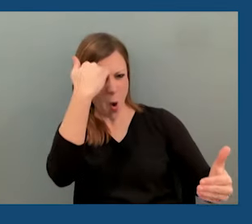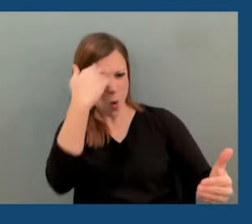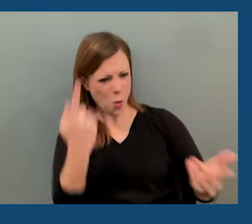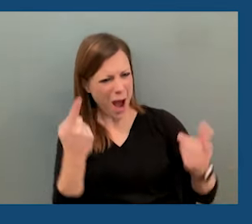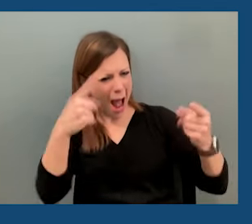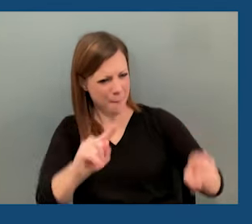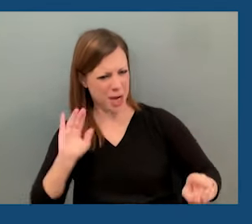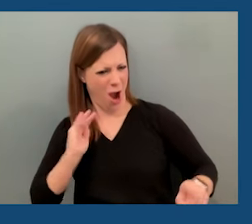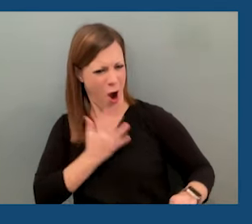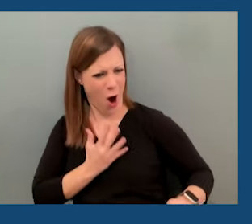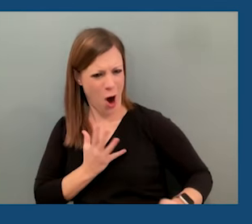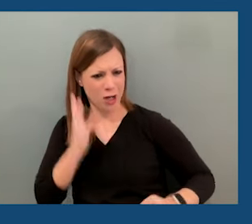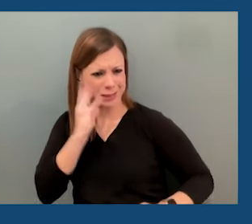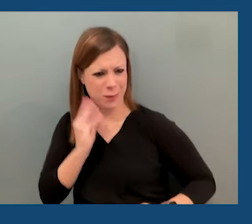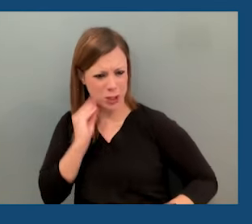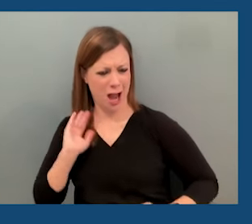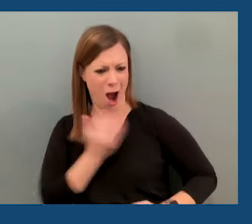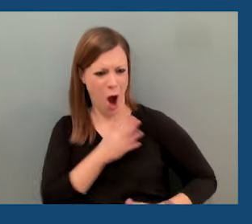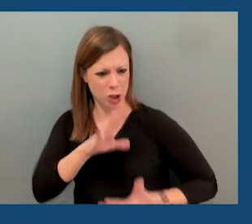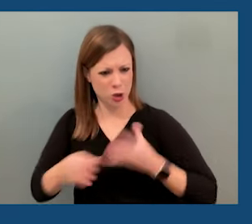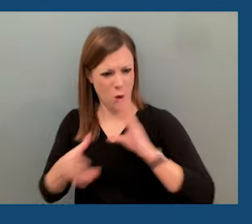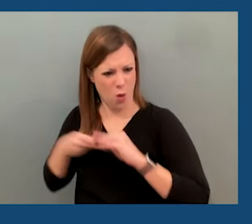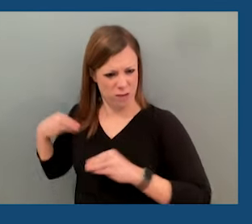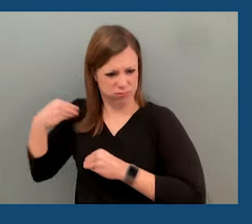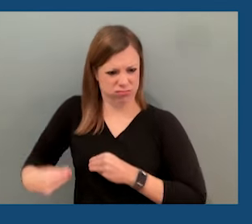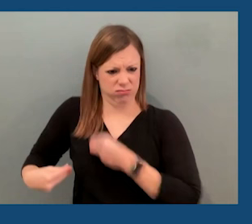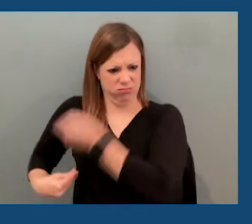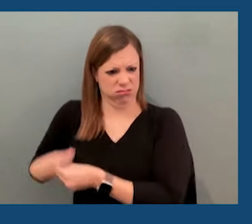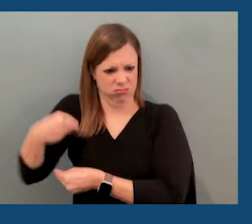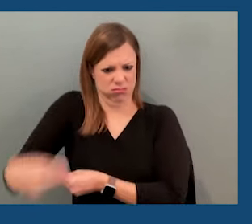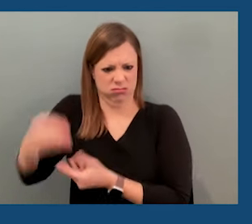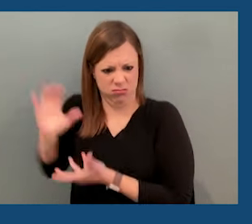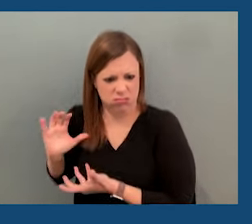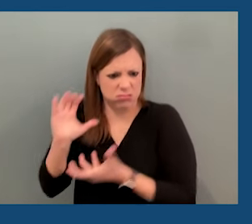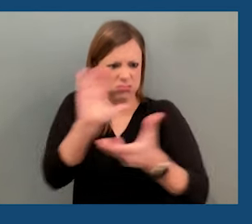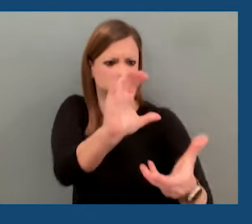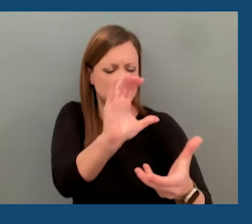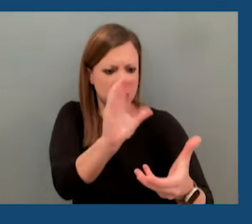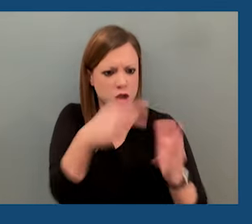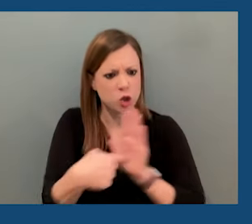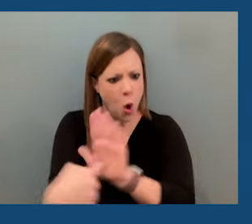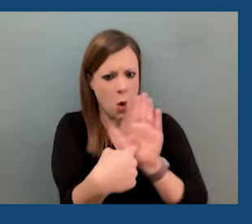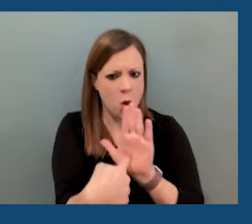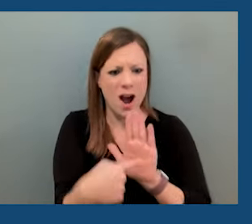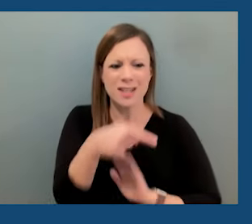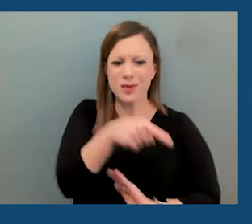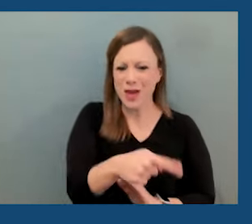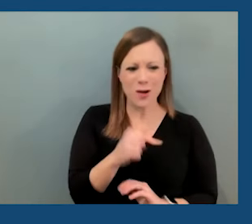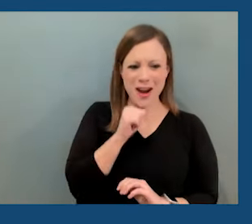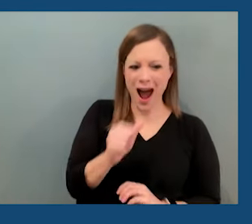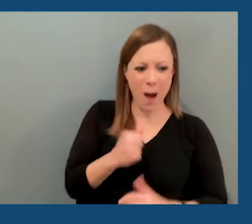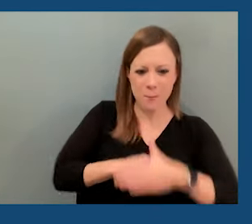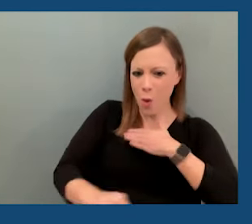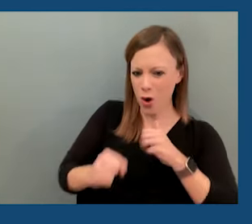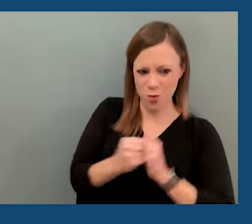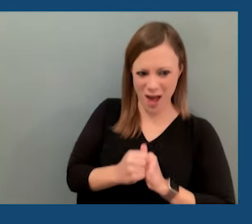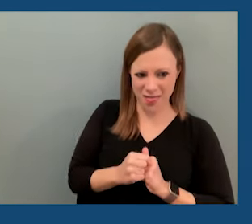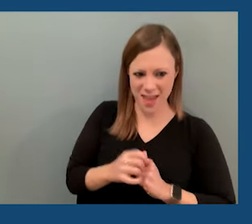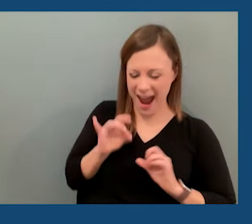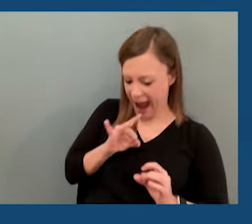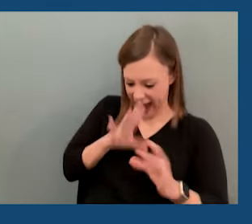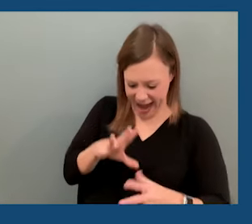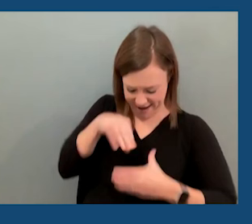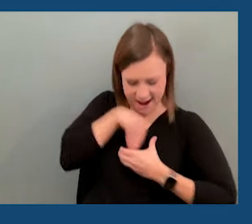are not born with, but somehow they're taught. Somehow either it's in their families or their schools or online, wherever it's coming